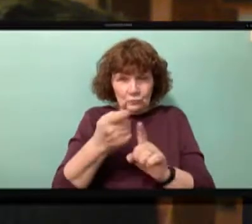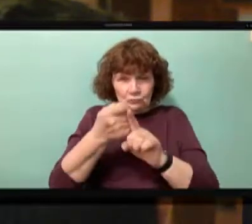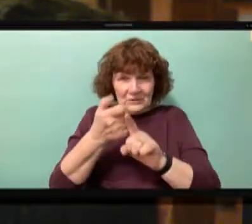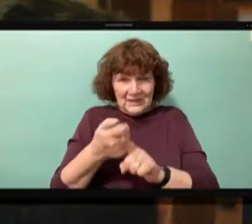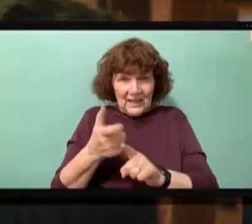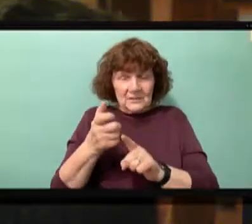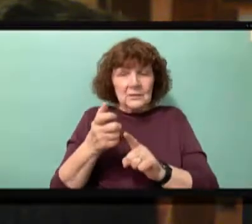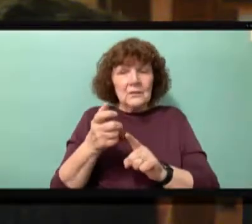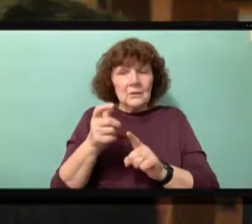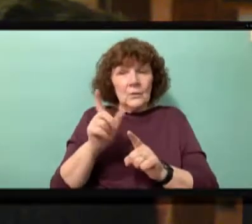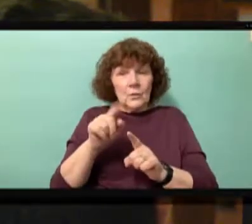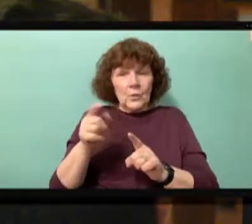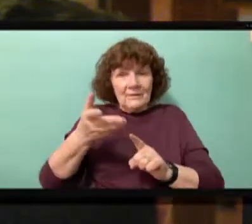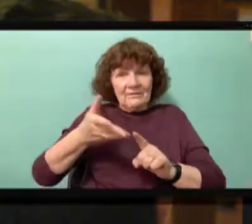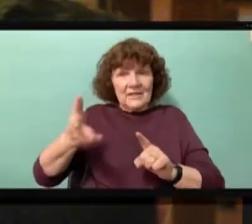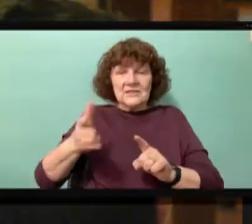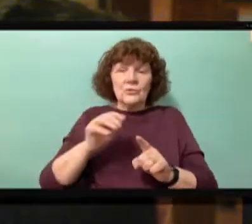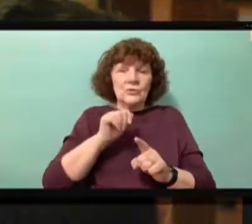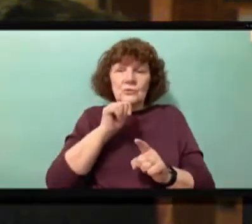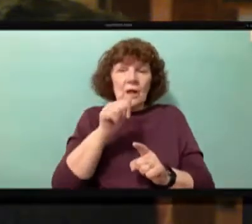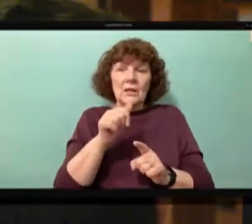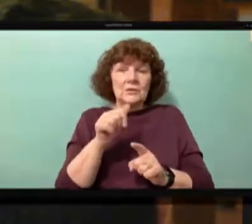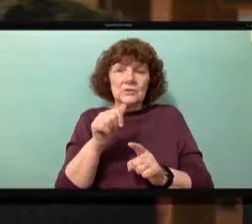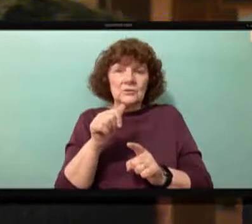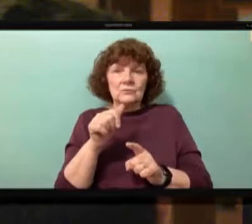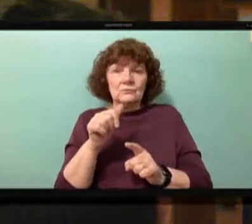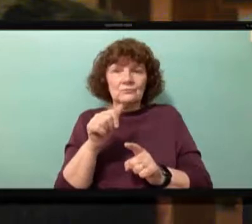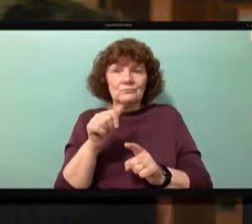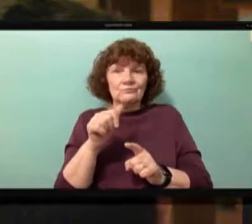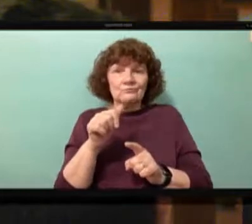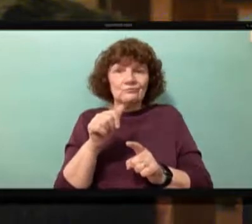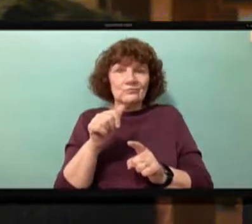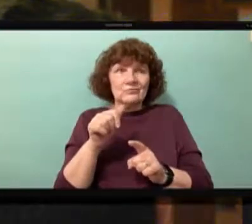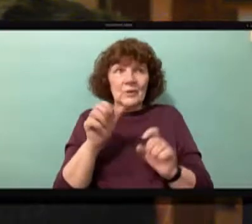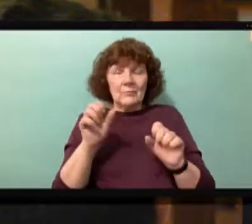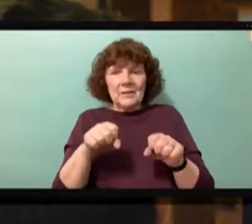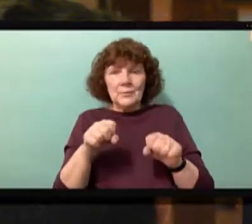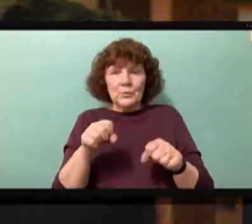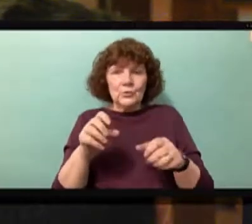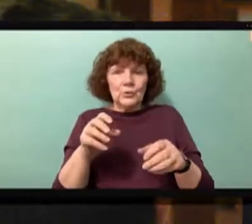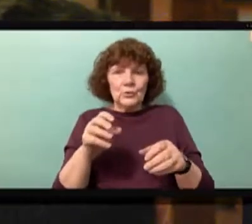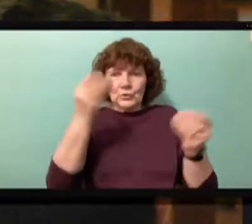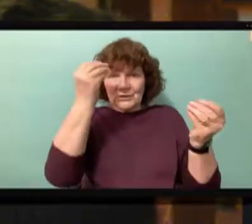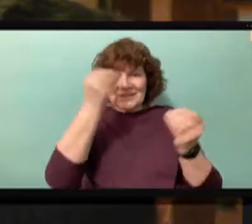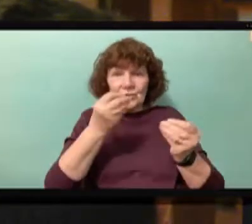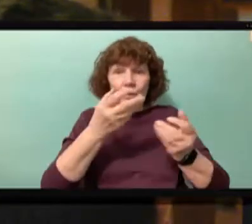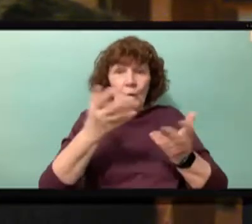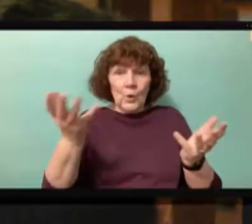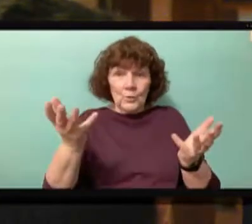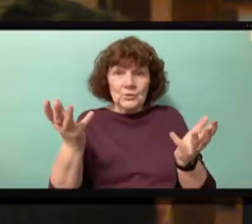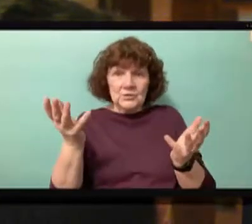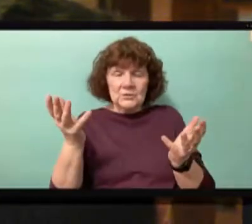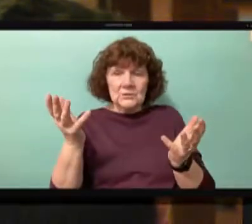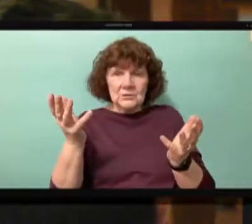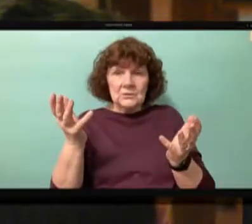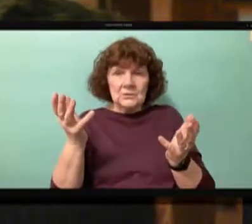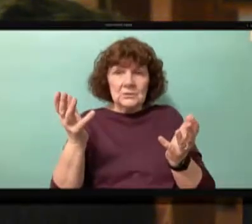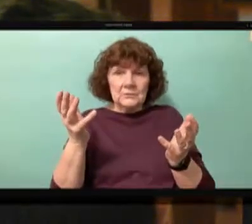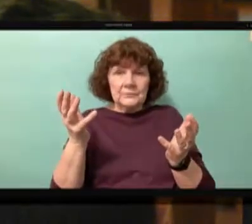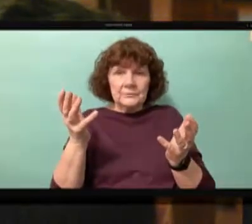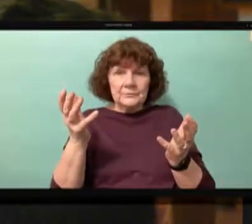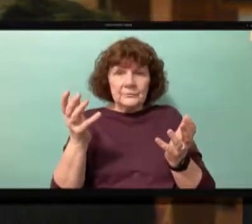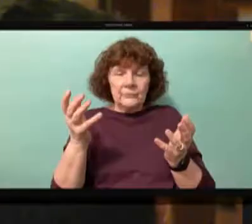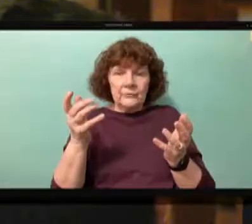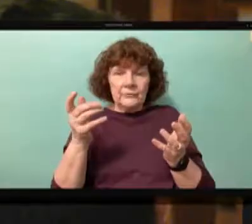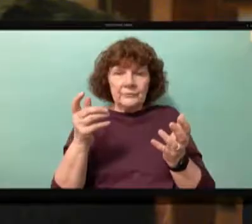those items which are not subject to public disclosure, which is a very high volume, to rely on requests